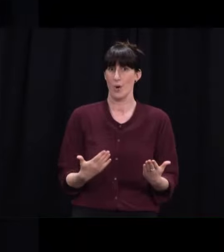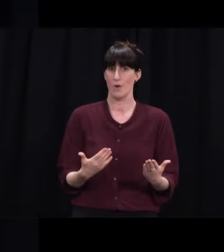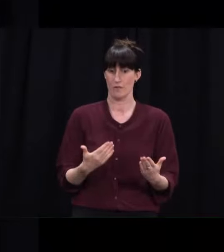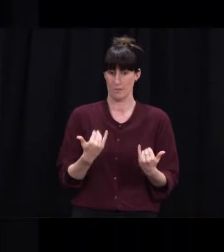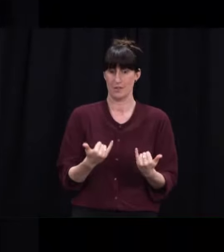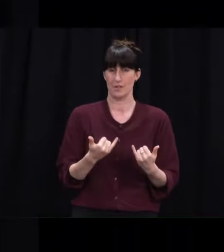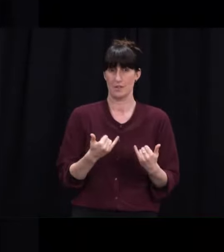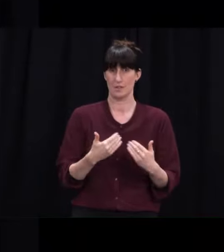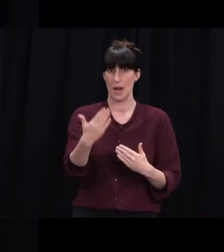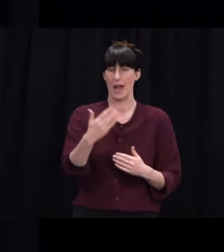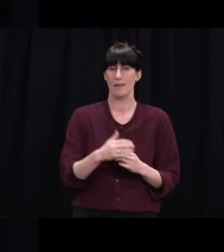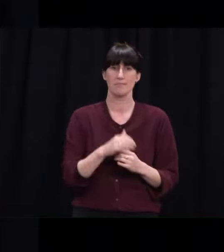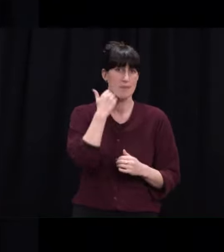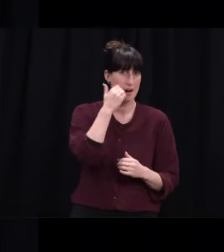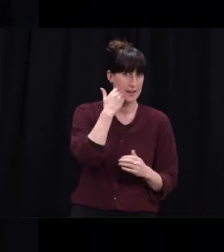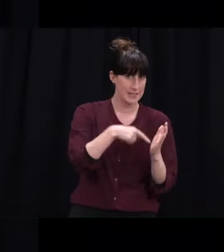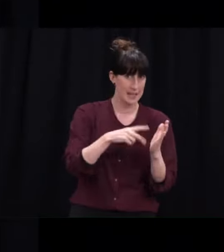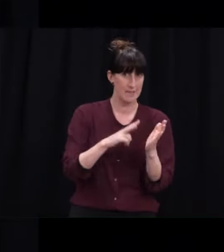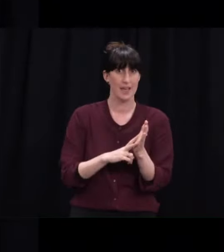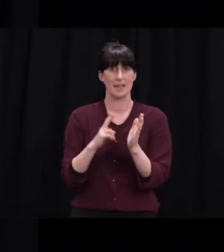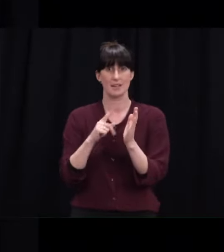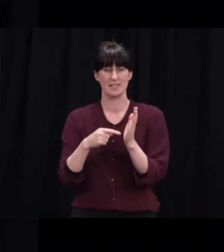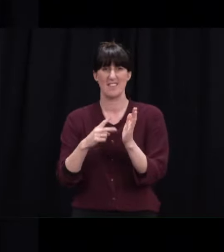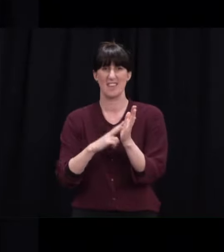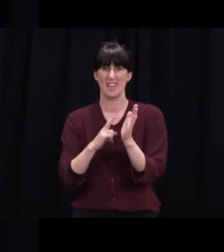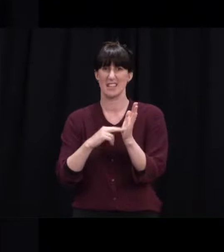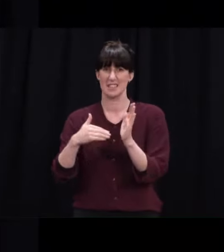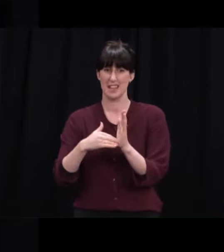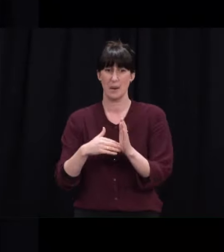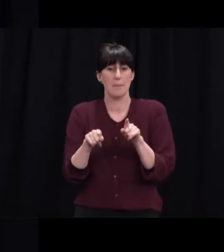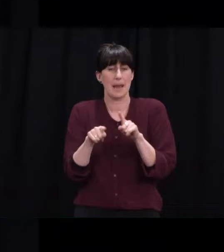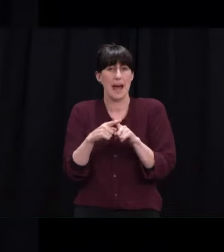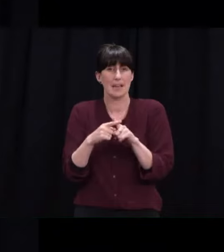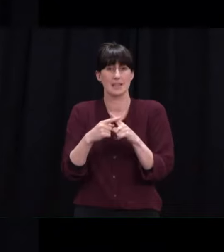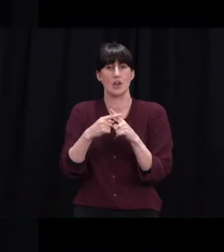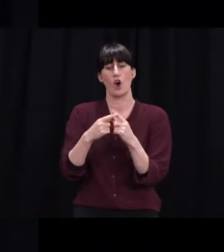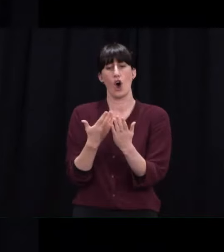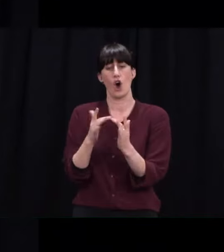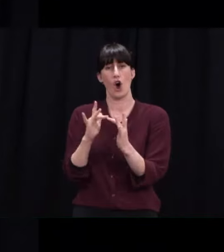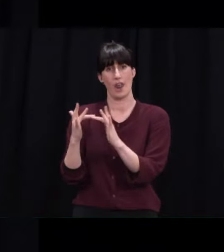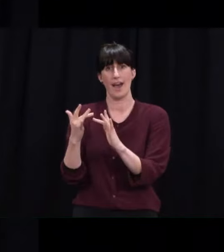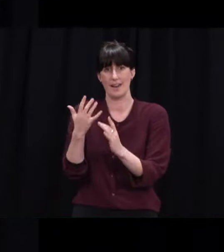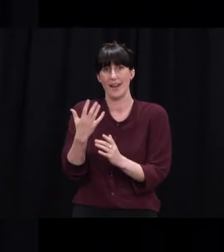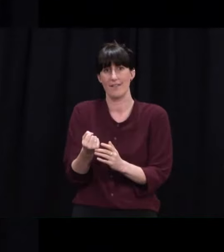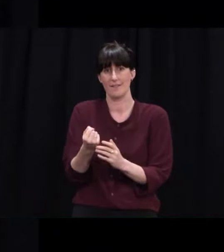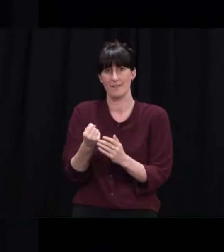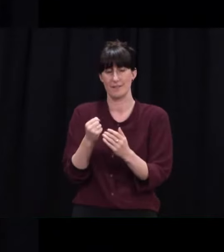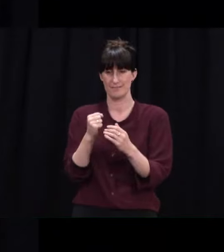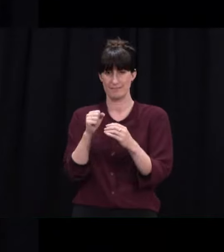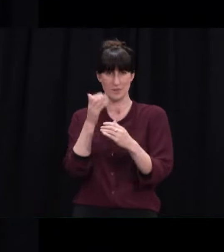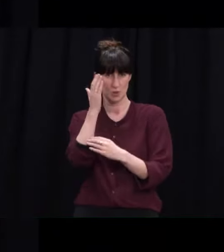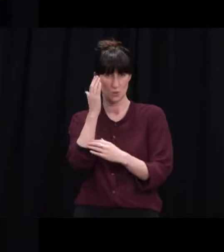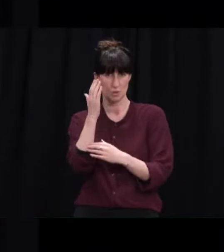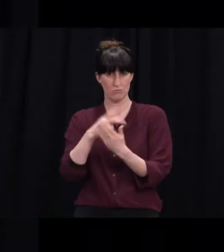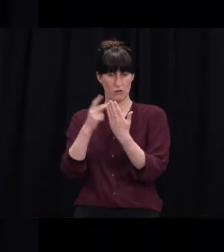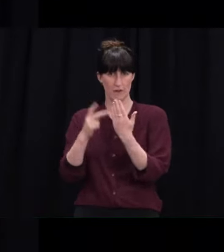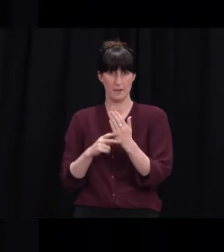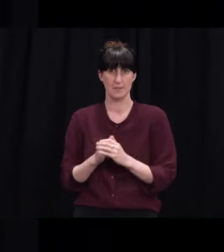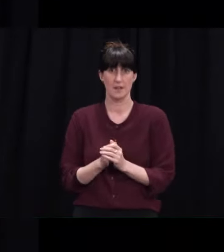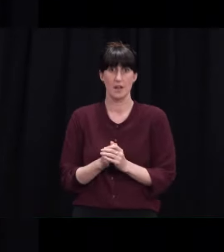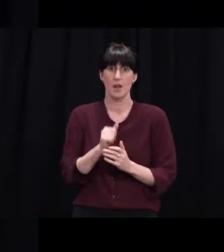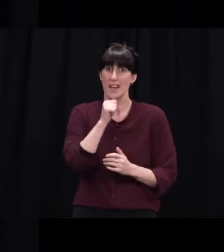today, and there is also on-demand content online. We'll continue to work to connect households to the internet that aren't